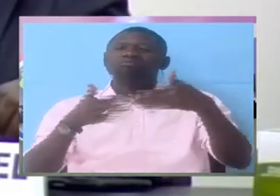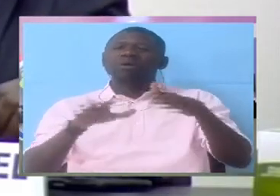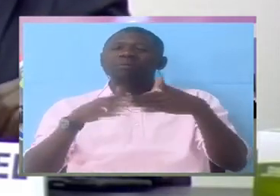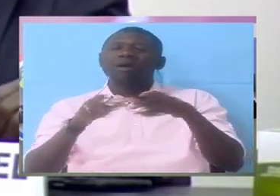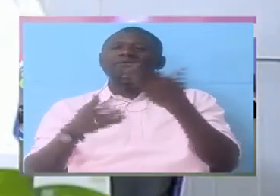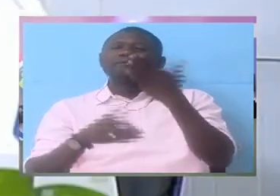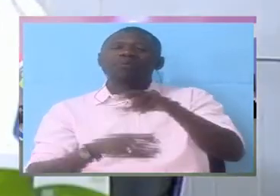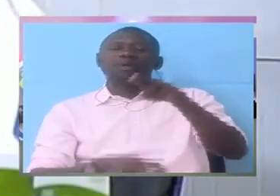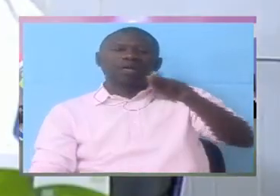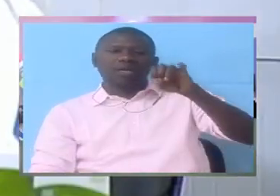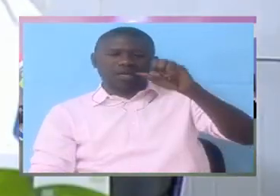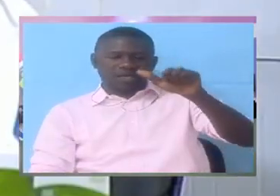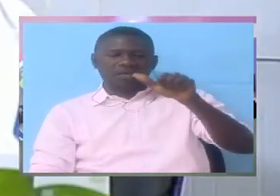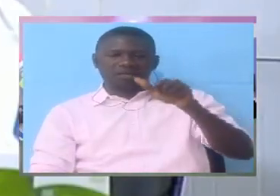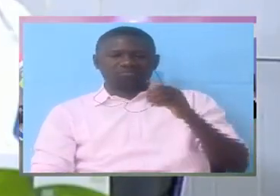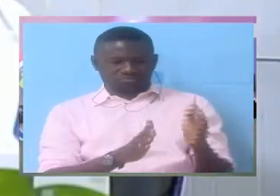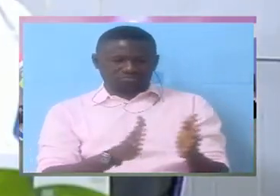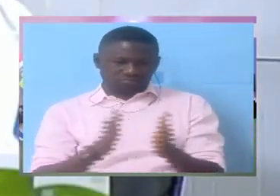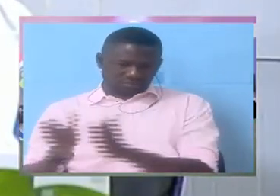We are